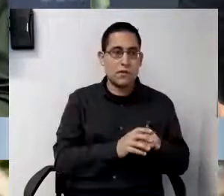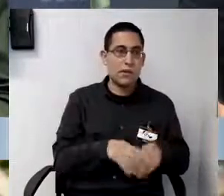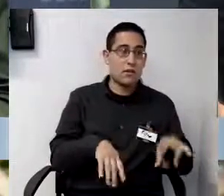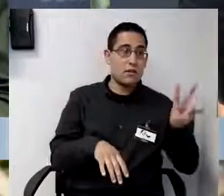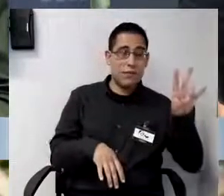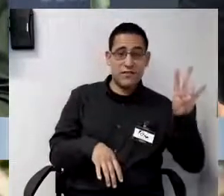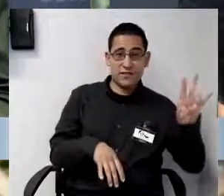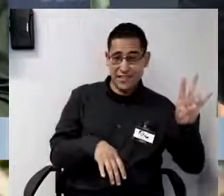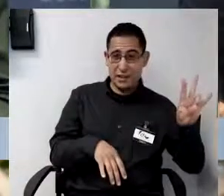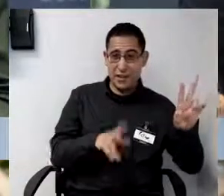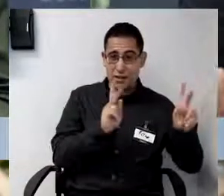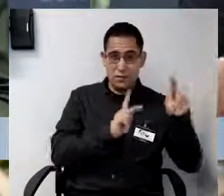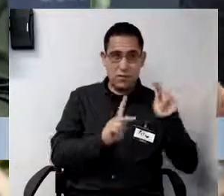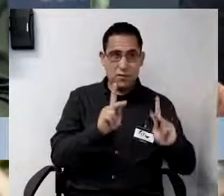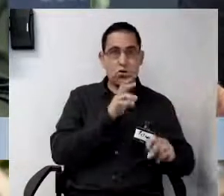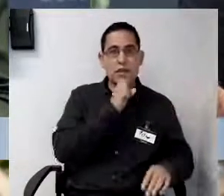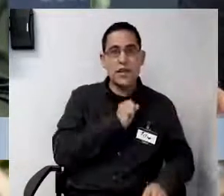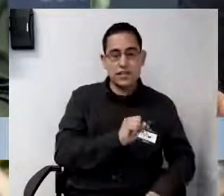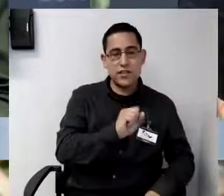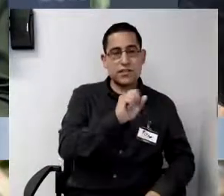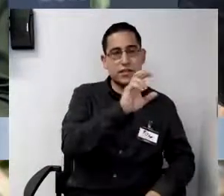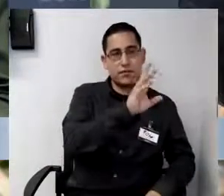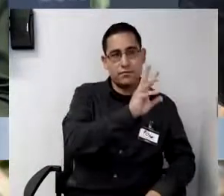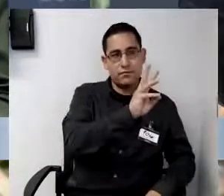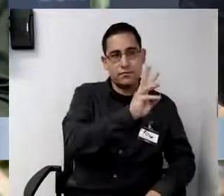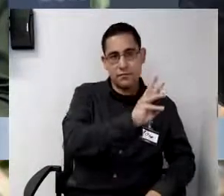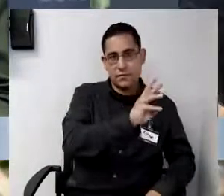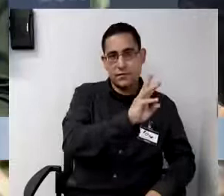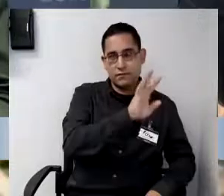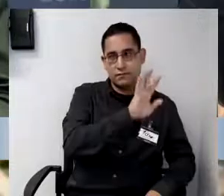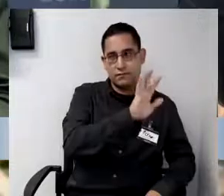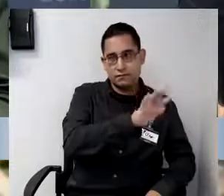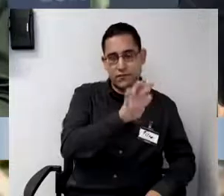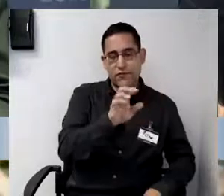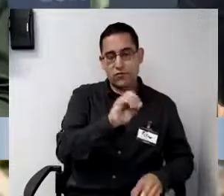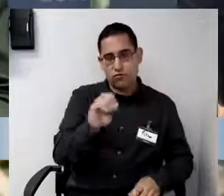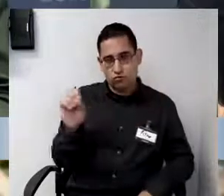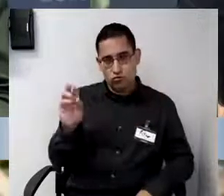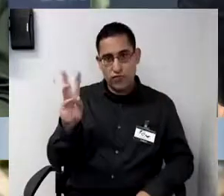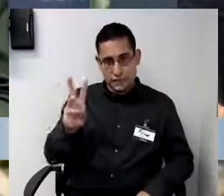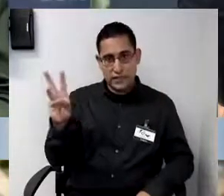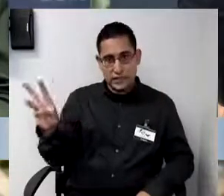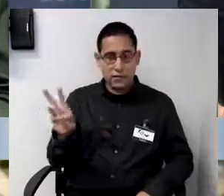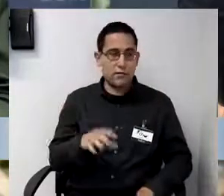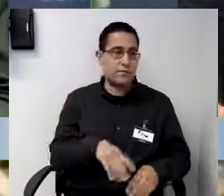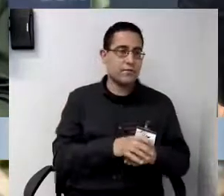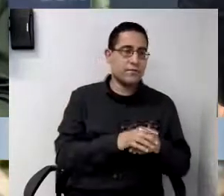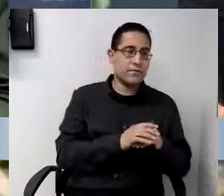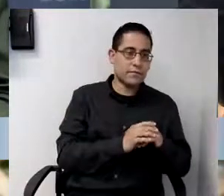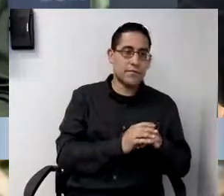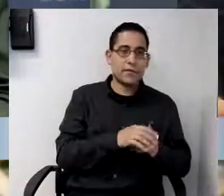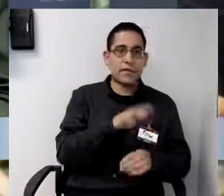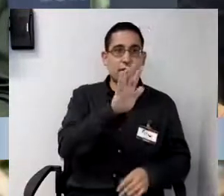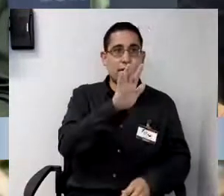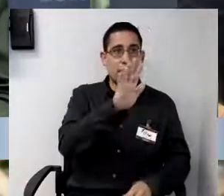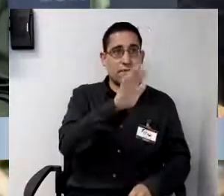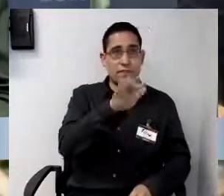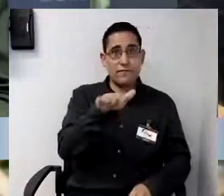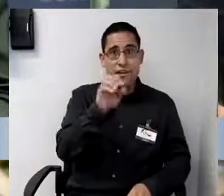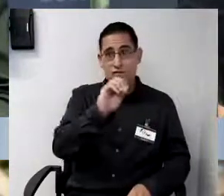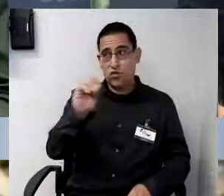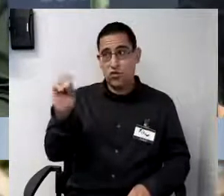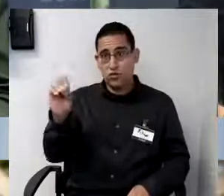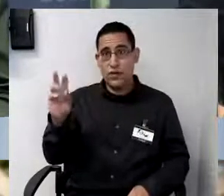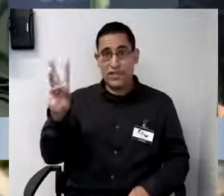to 64 years old. We have 13 that are 65 to 69 years old. We have